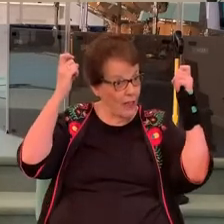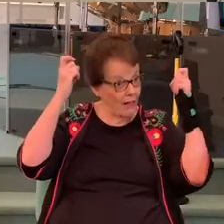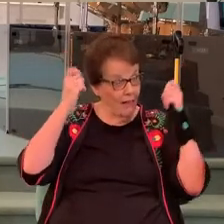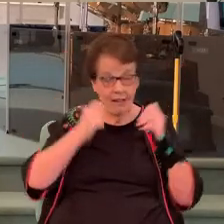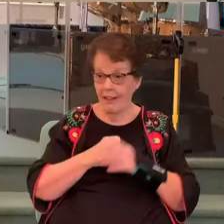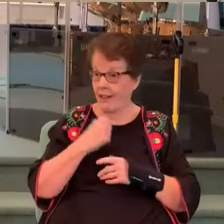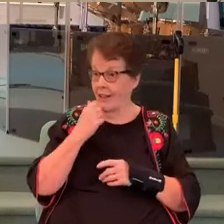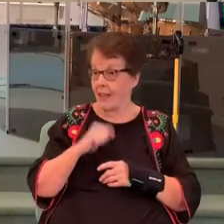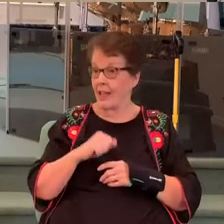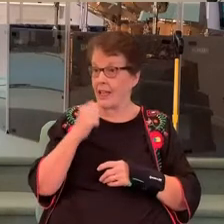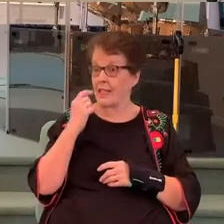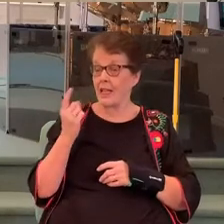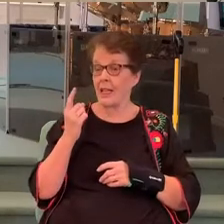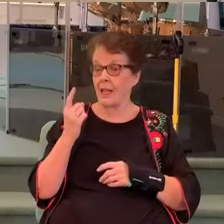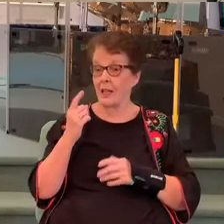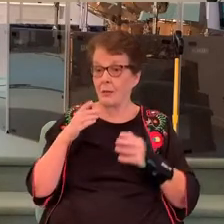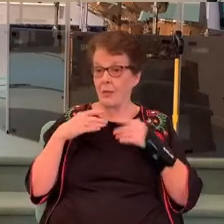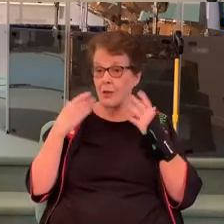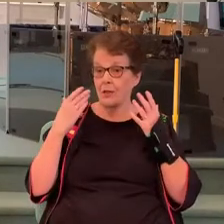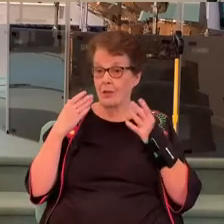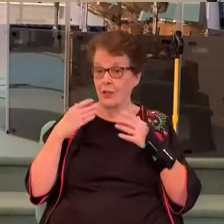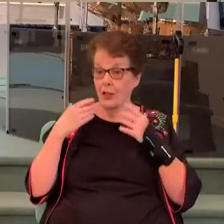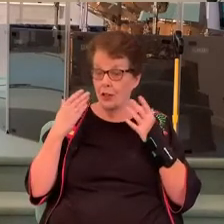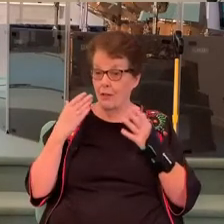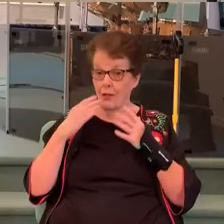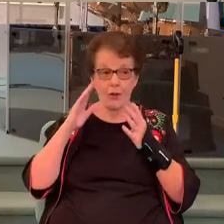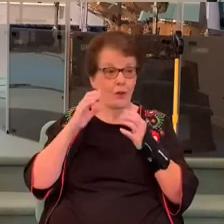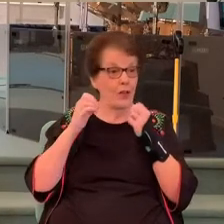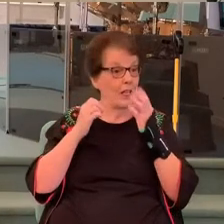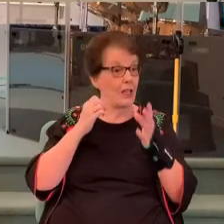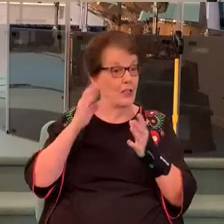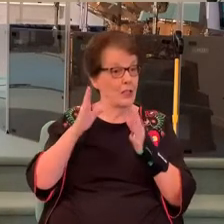Is anyone cheerful? He should sing praises.